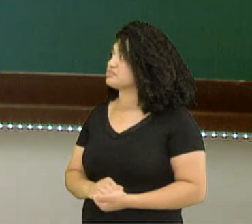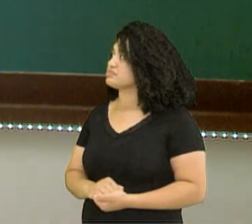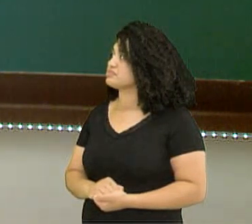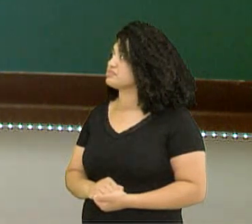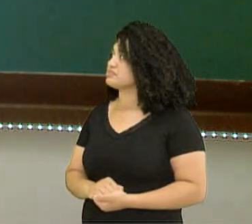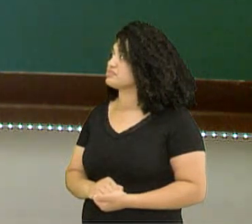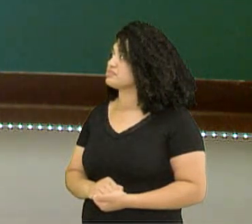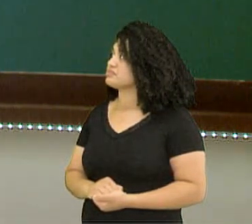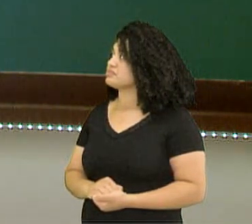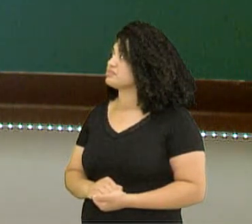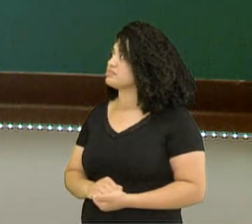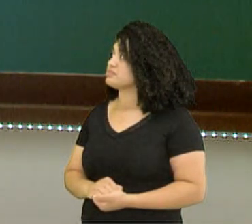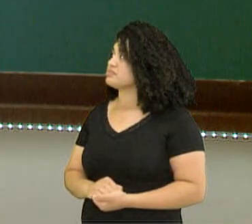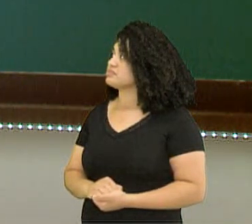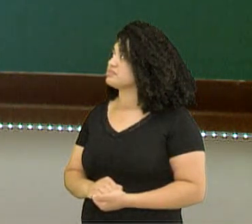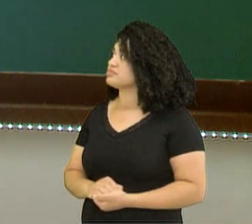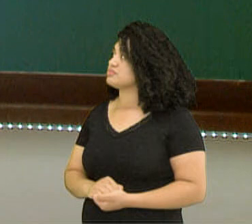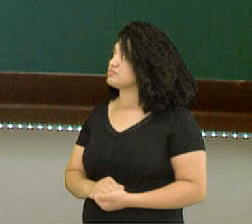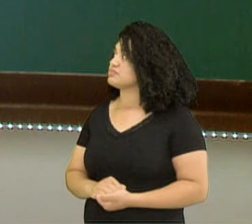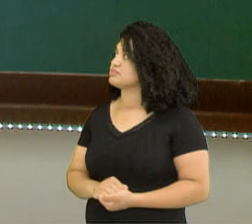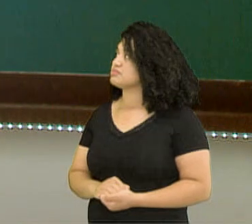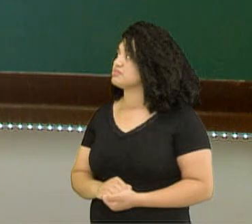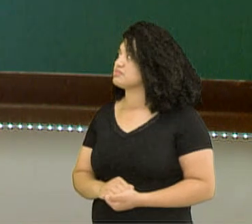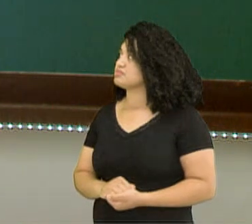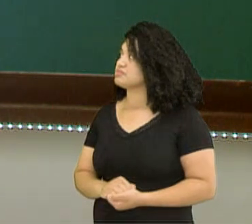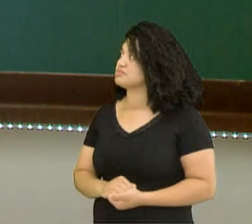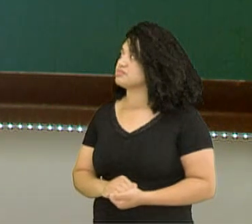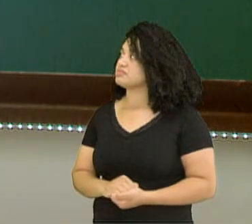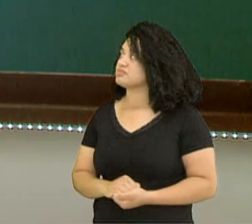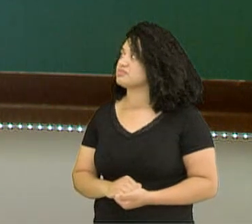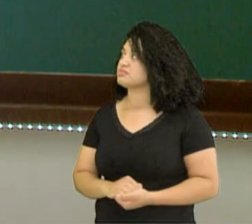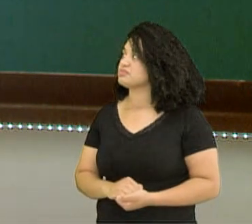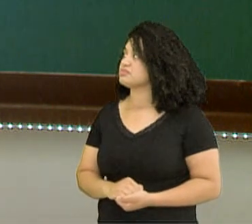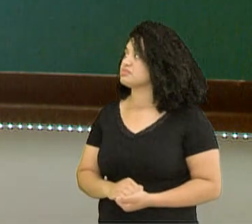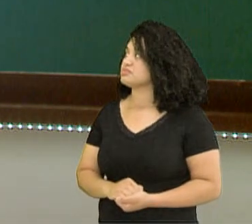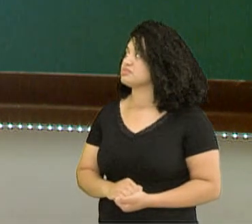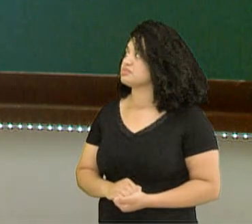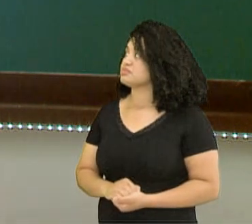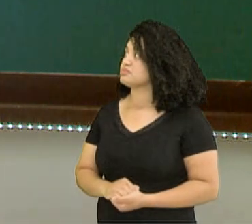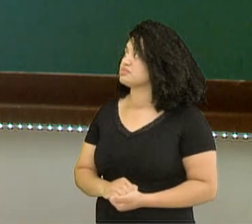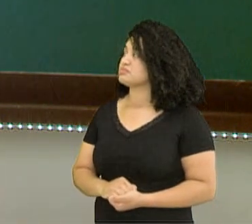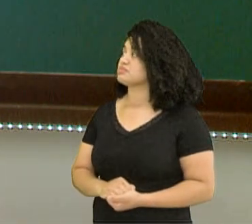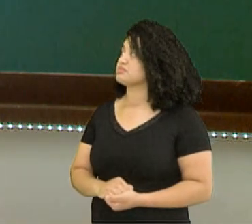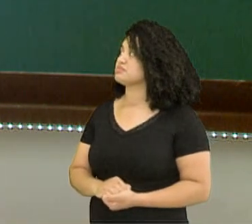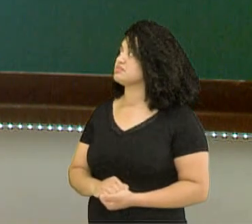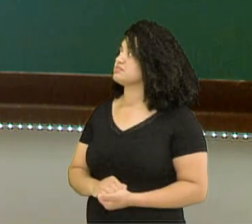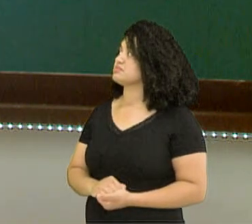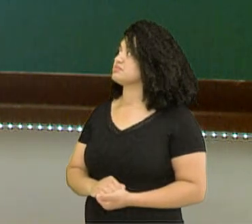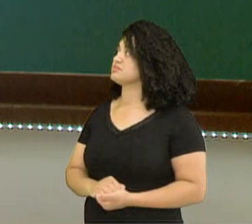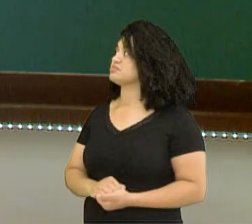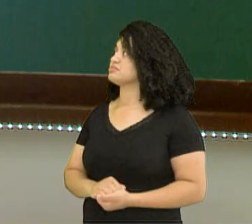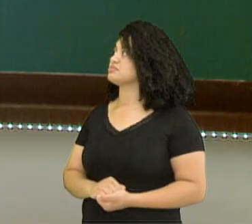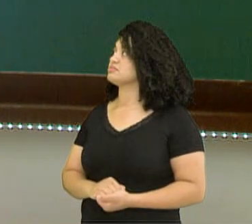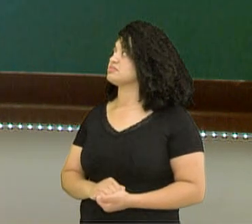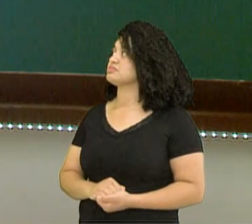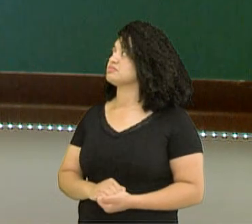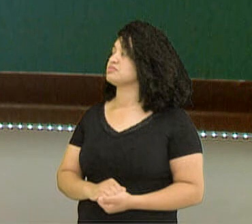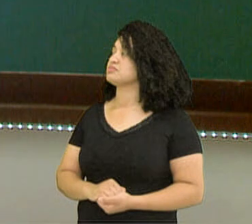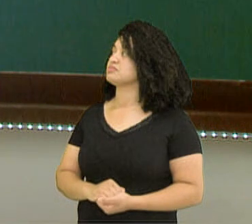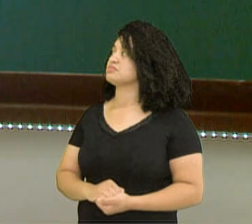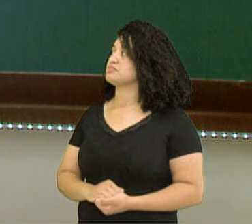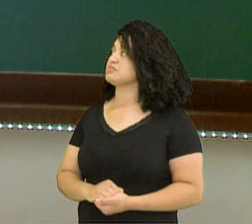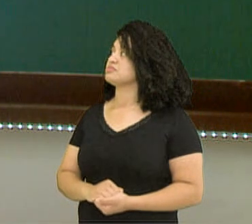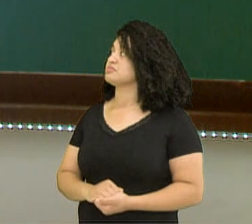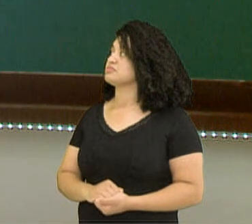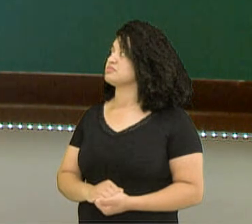Hermione Granger in the Harry Potter film series. In 2013, Watson became